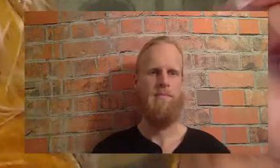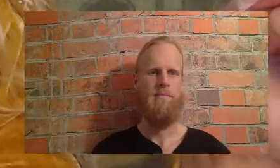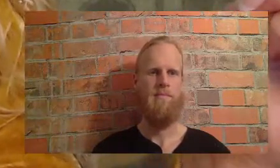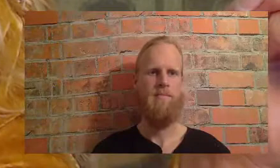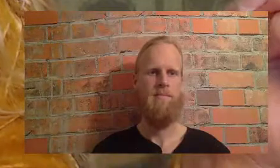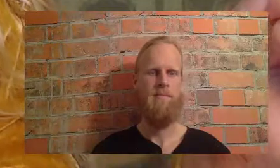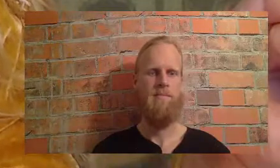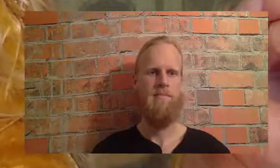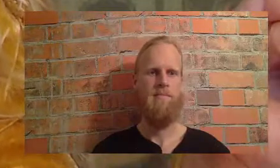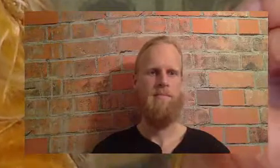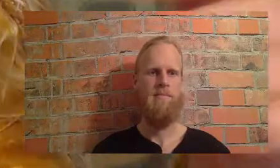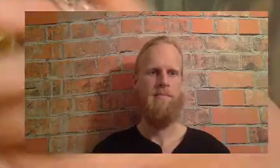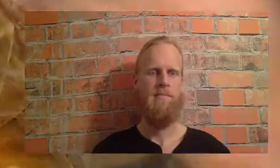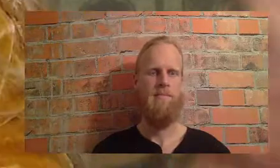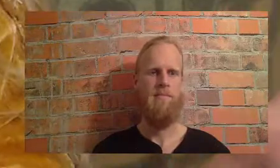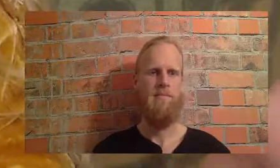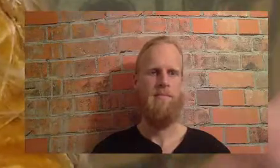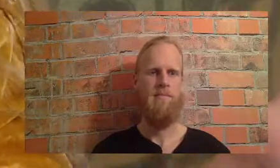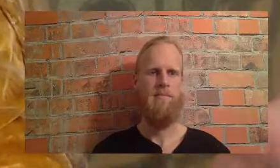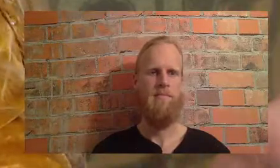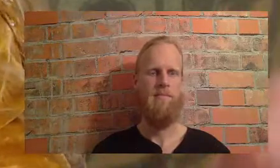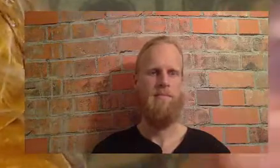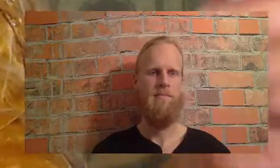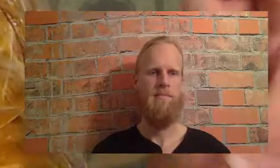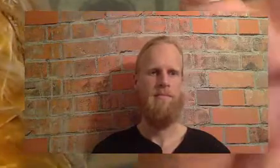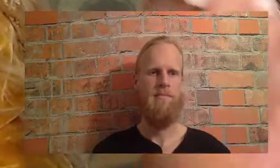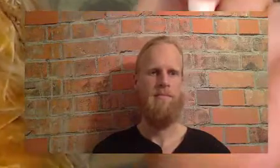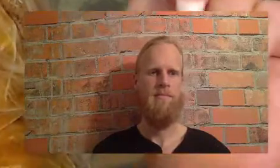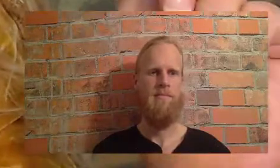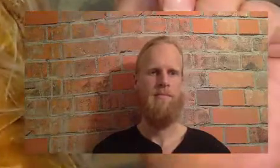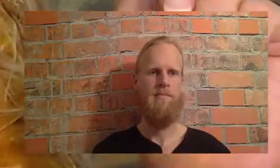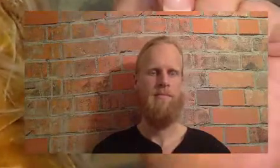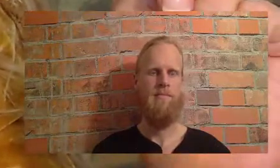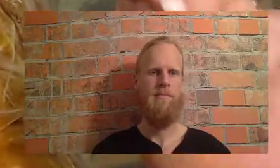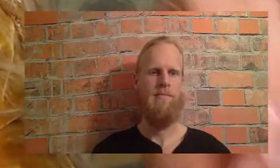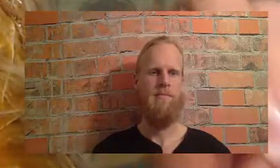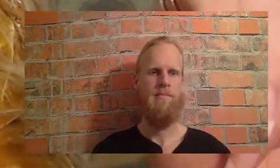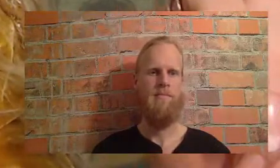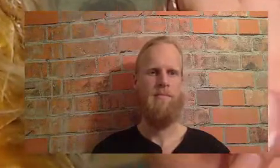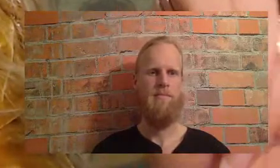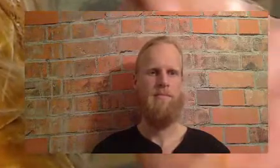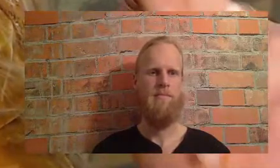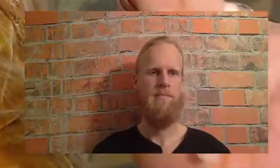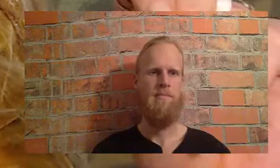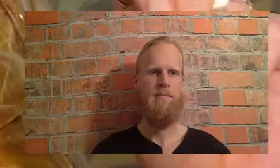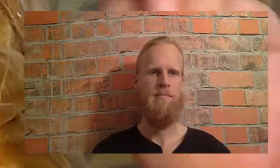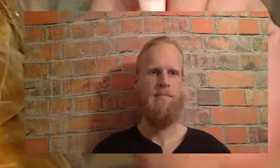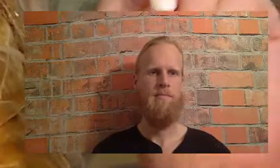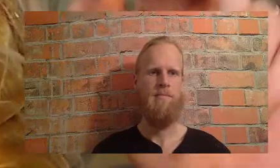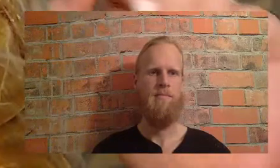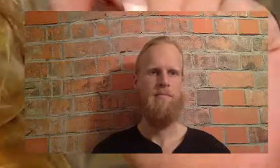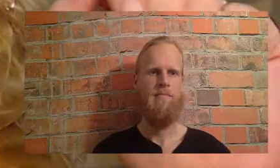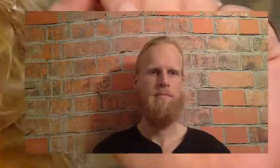@ World Tapping Circle so that we know that you did it. And then email us at